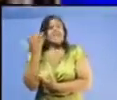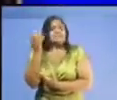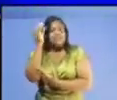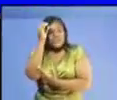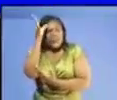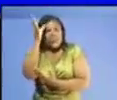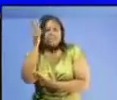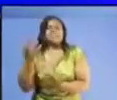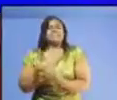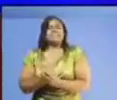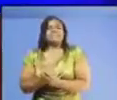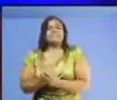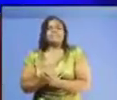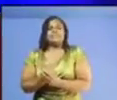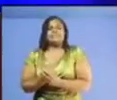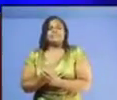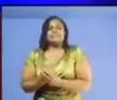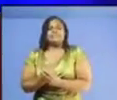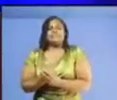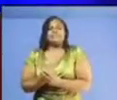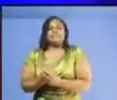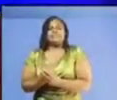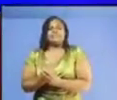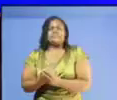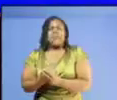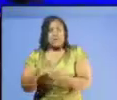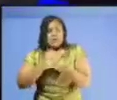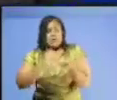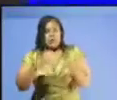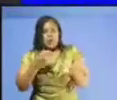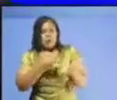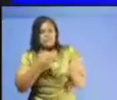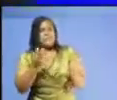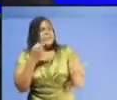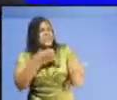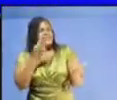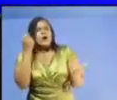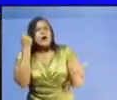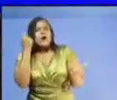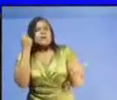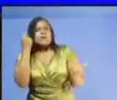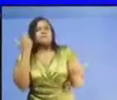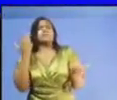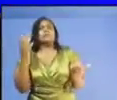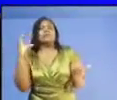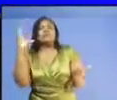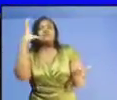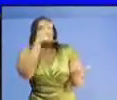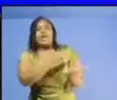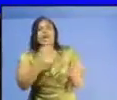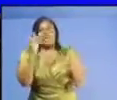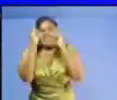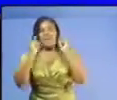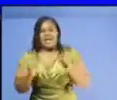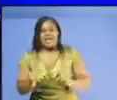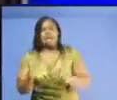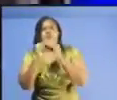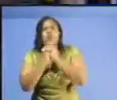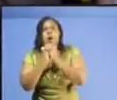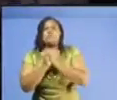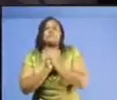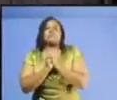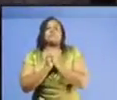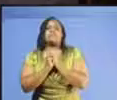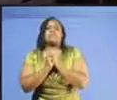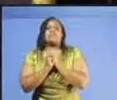of the speaker in our text. He is familiar with strange gods. He is